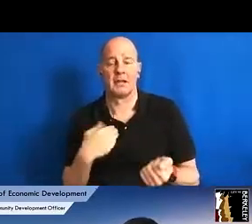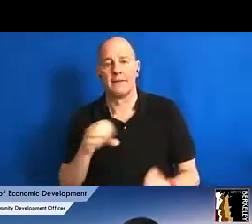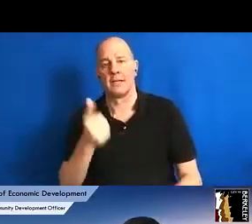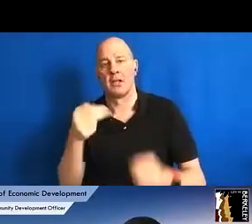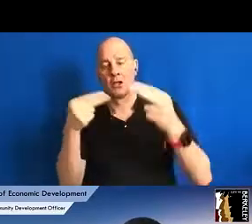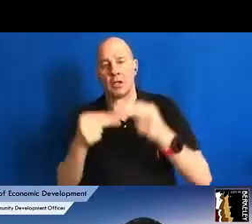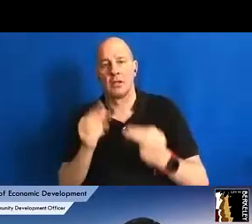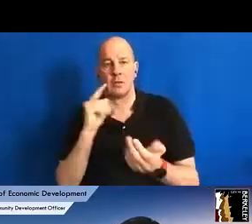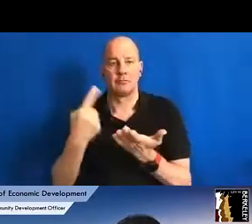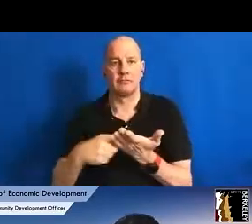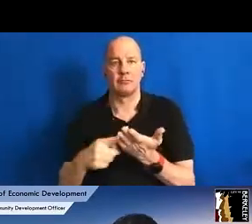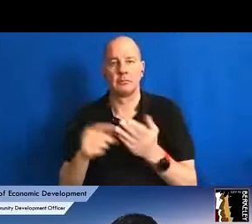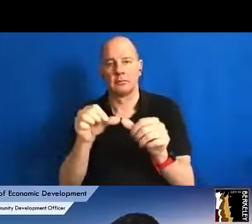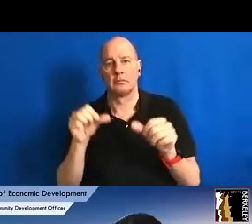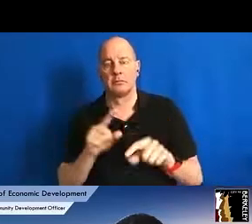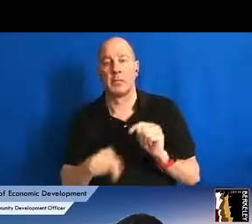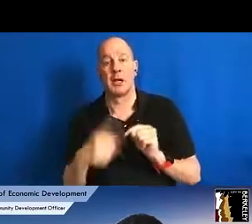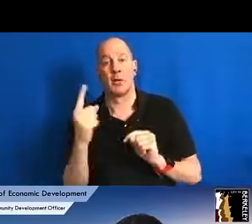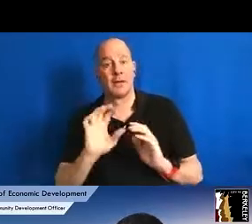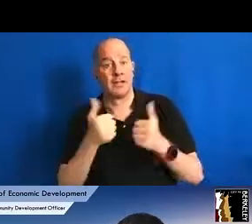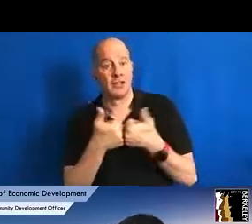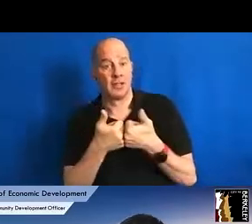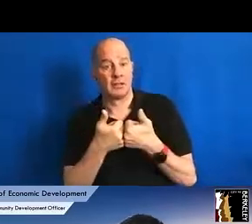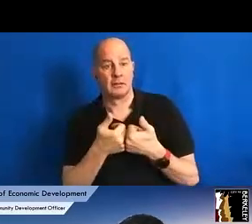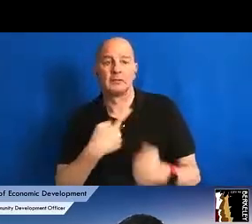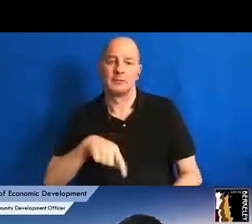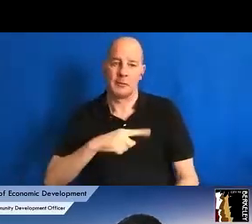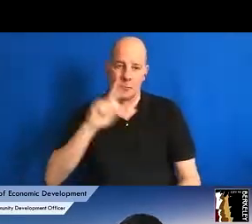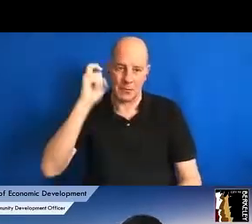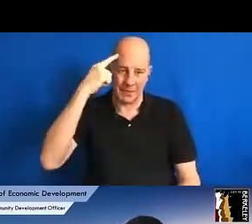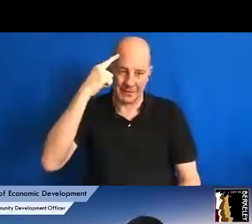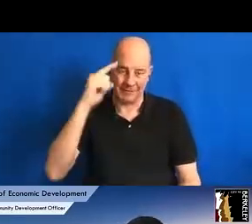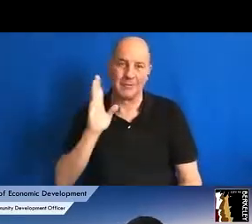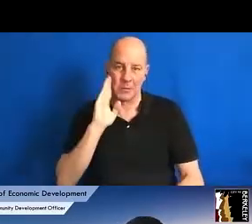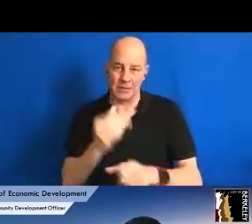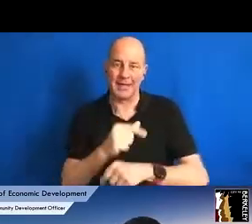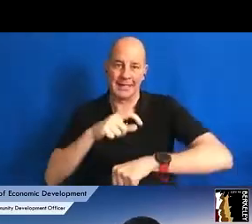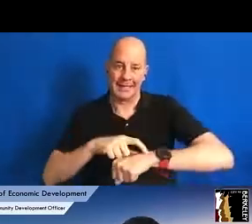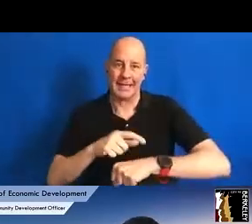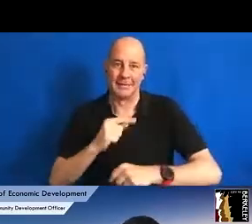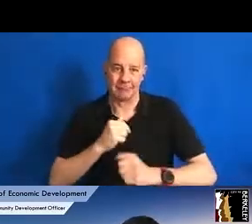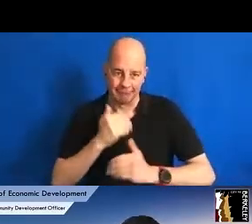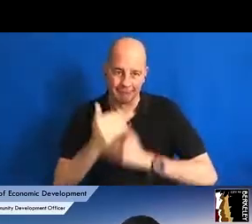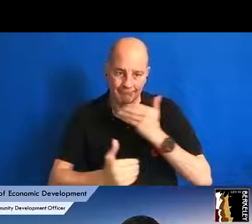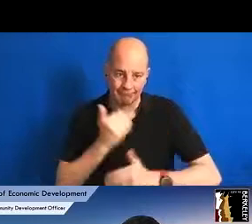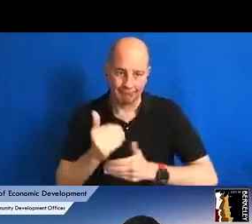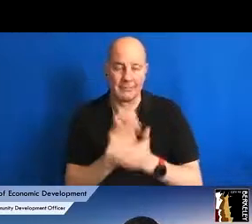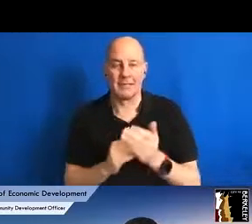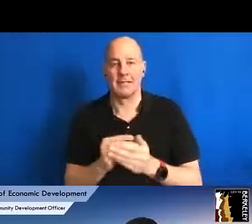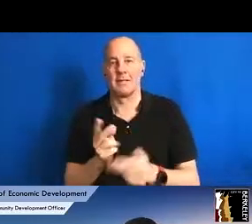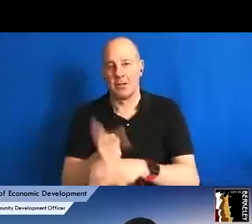the area, but just one of the challenges is we are a government. It does take a little bit longer to process some of these loans and